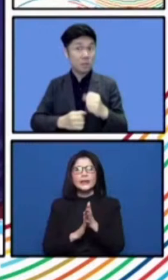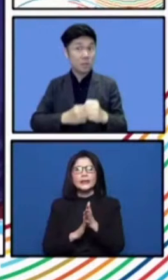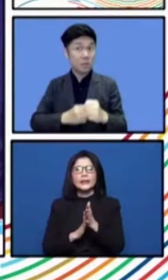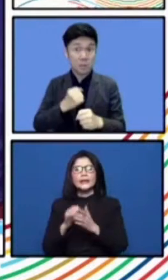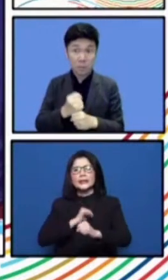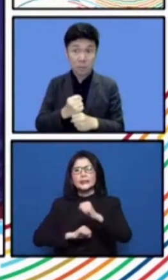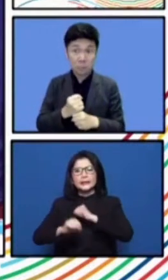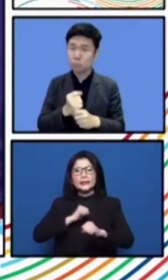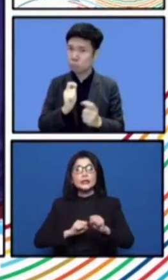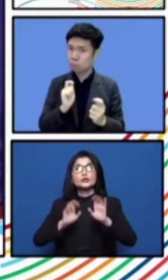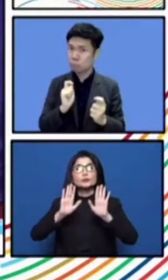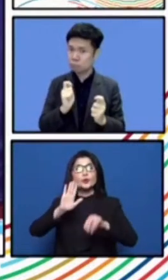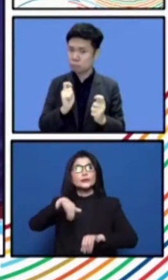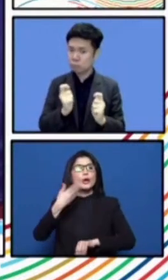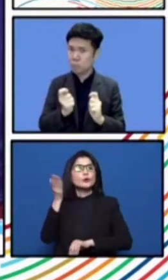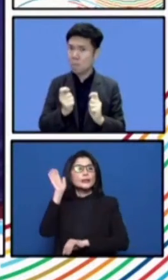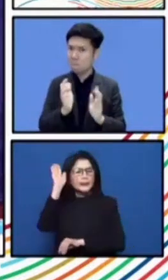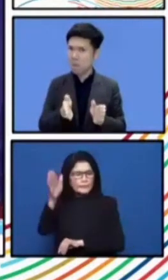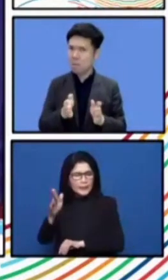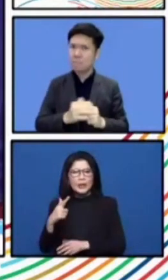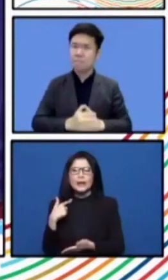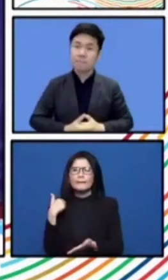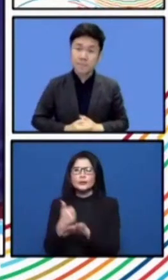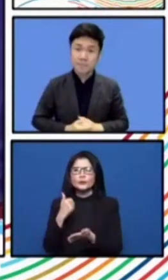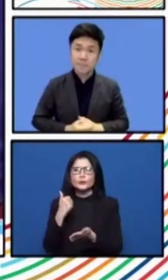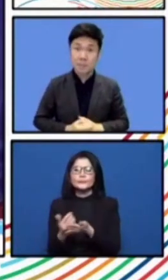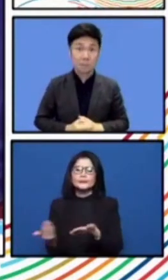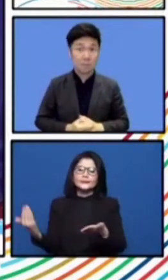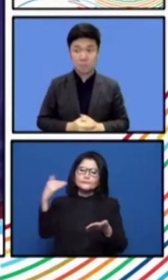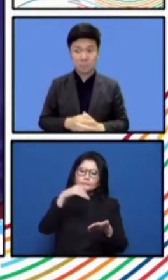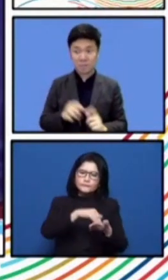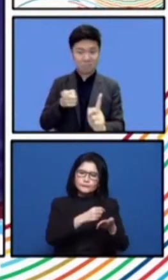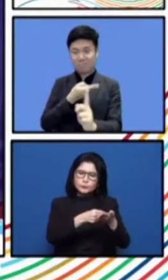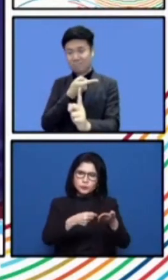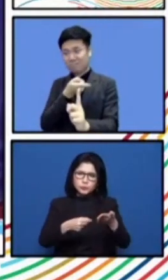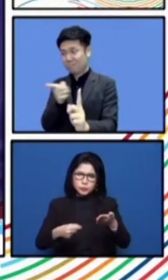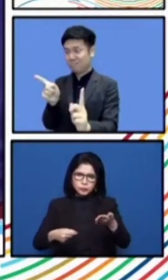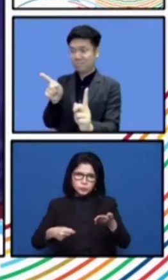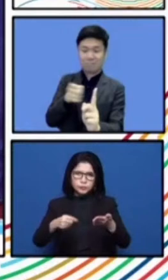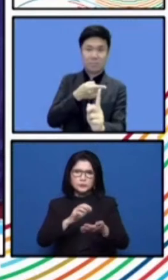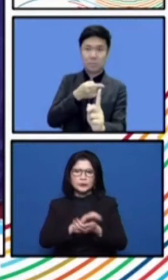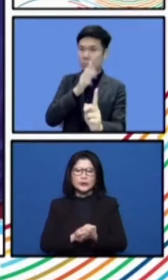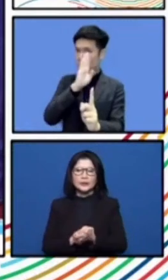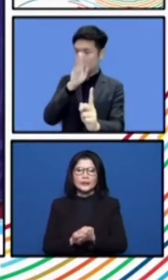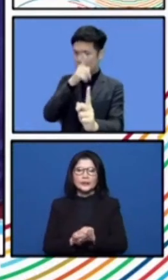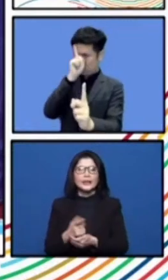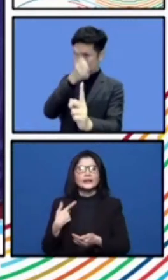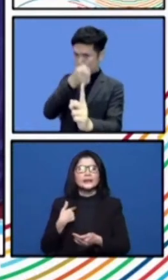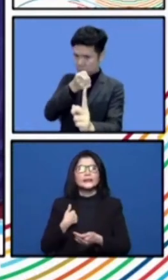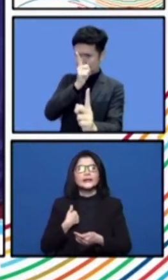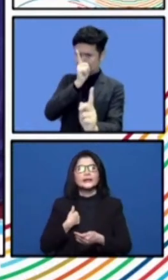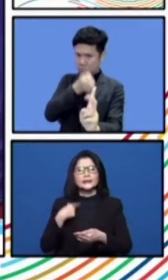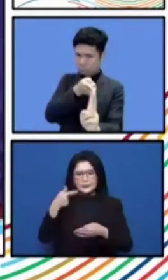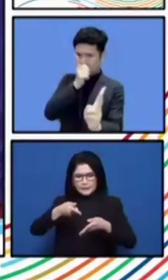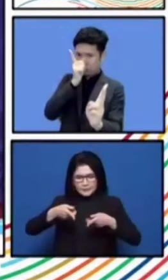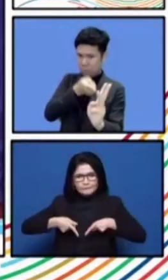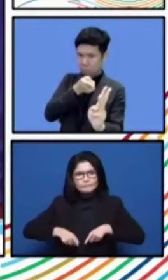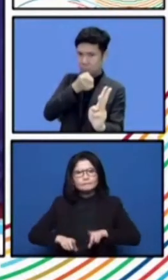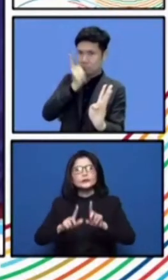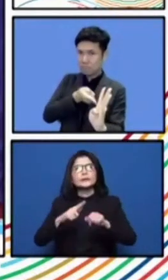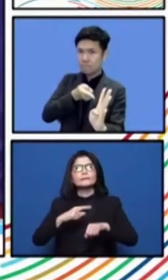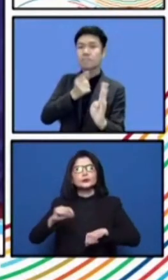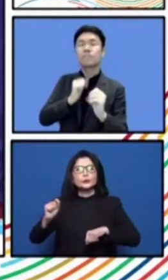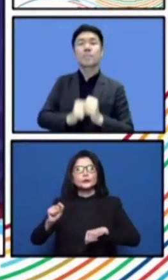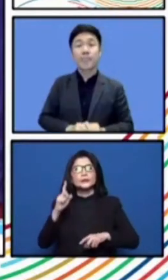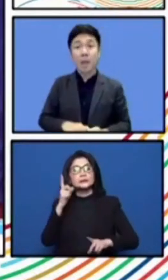uh that we are in the right direction one of the Hallmark of the asean enabling master plan is that we're put in place